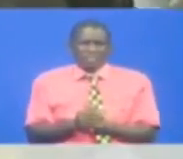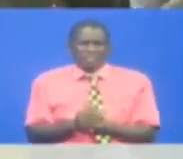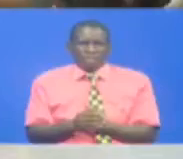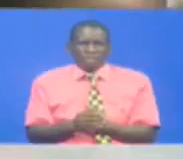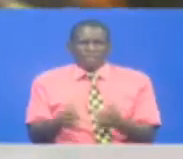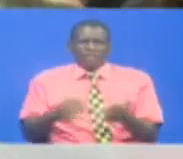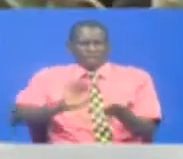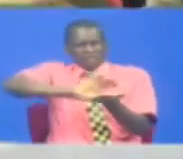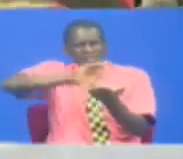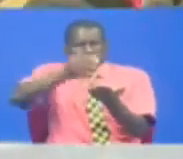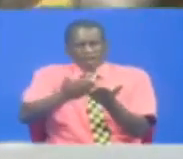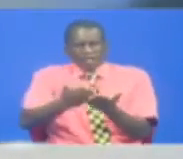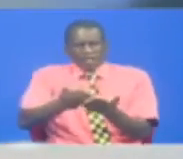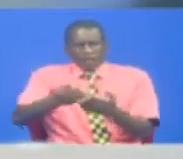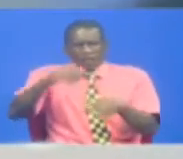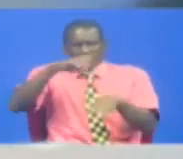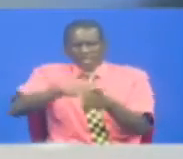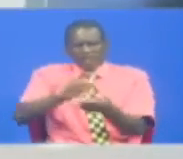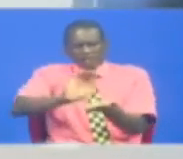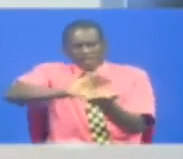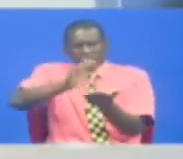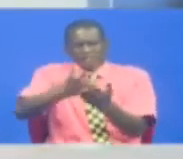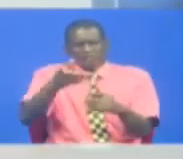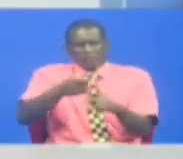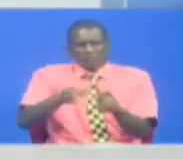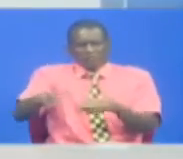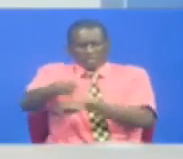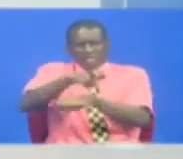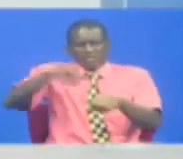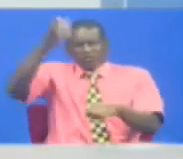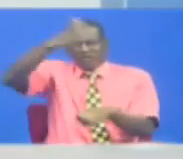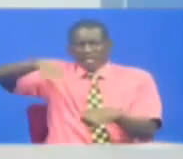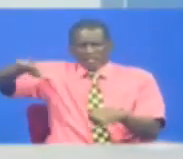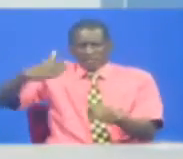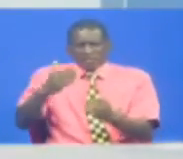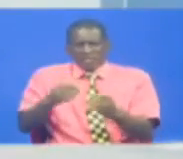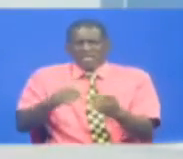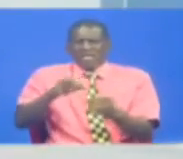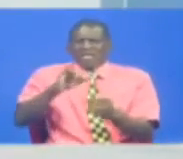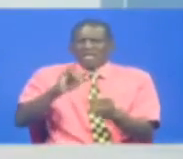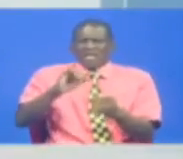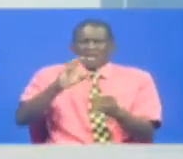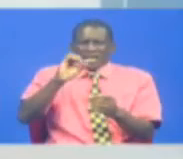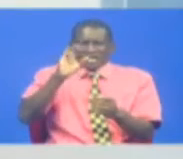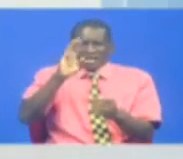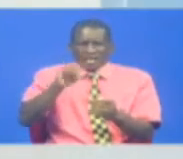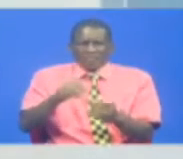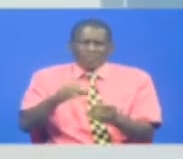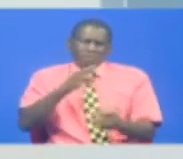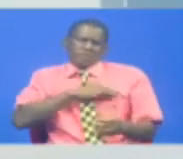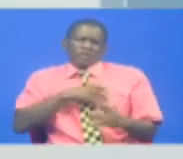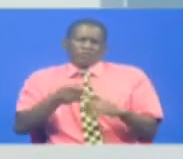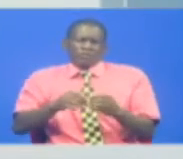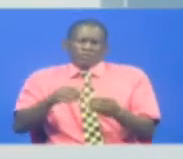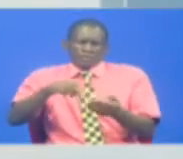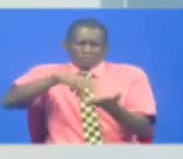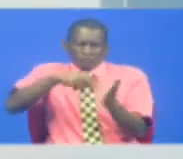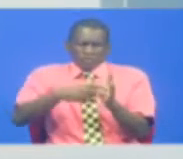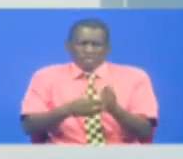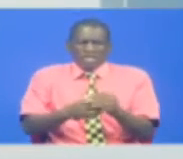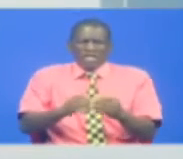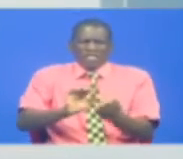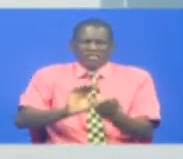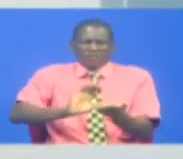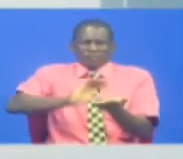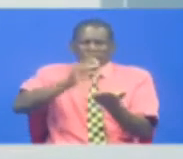The fund will draw its capital from allocations from the National Assembly, income generated from proceeds of the scheme, grants and donations, as well